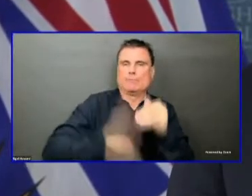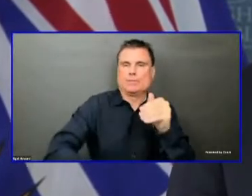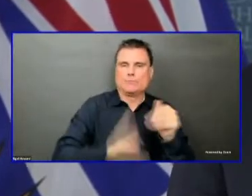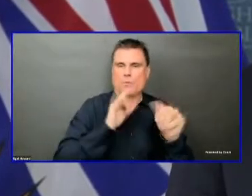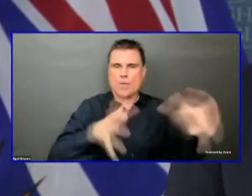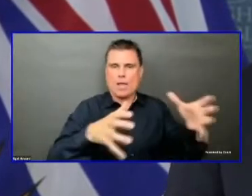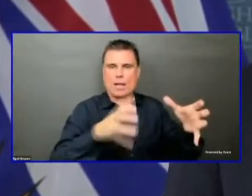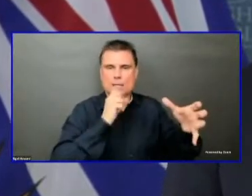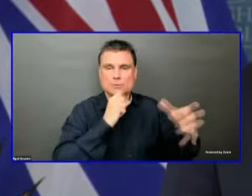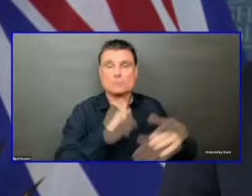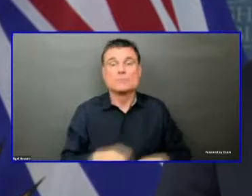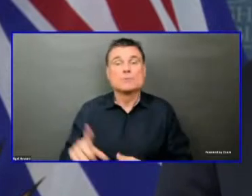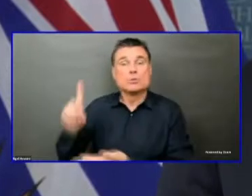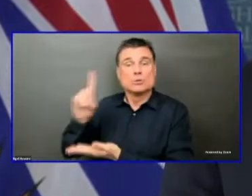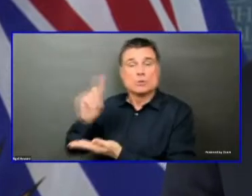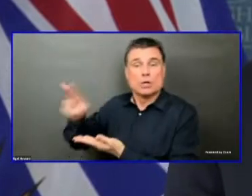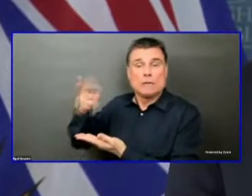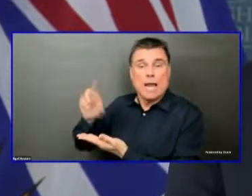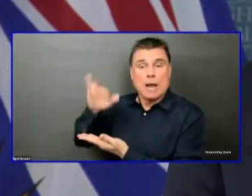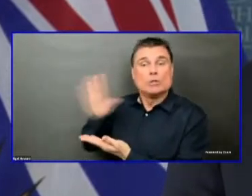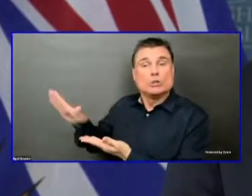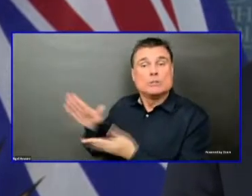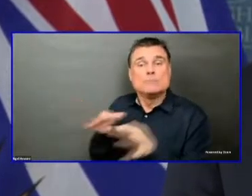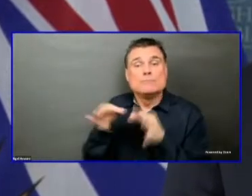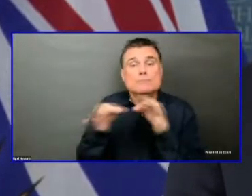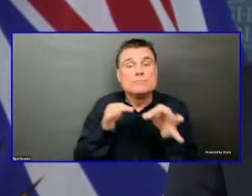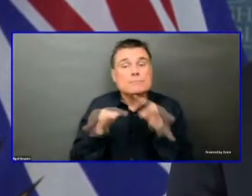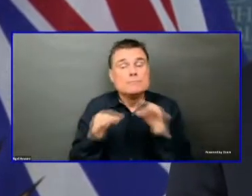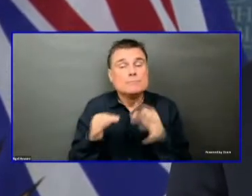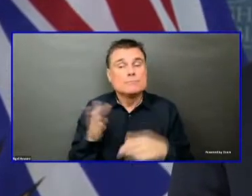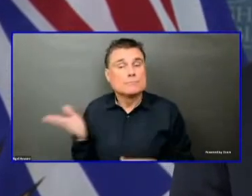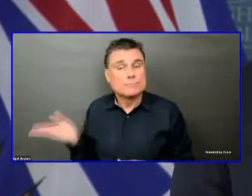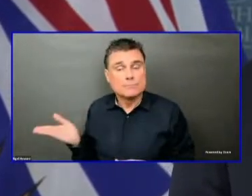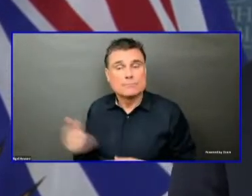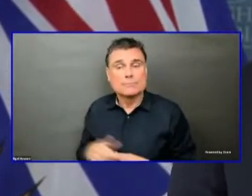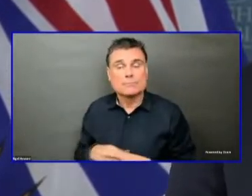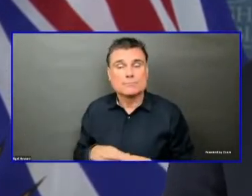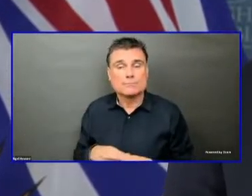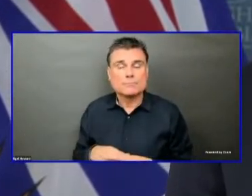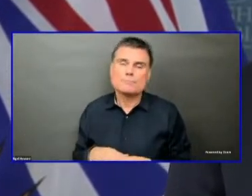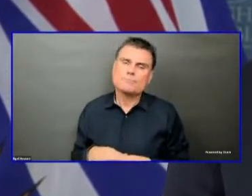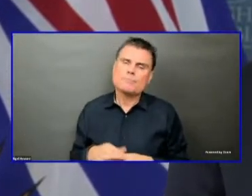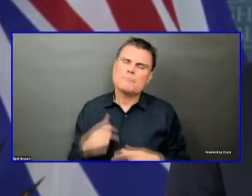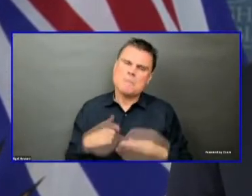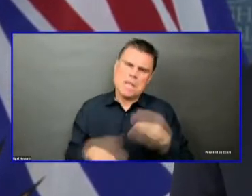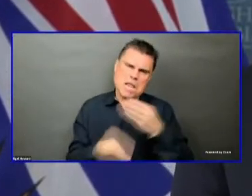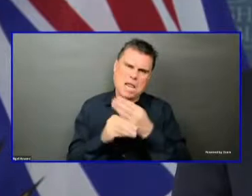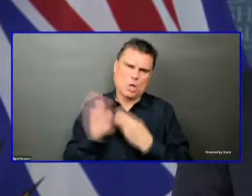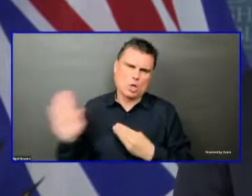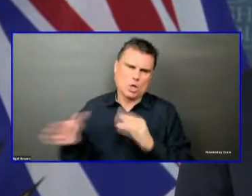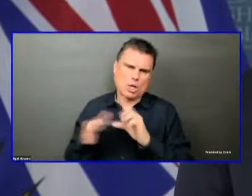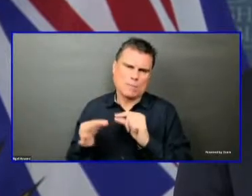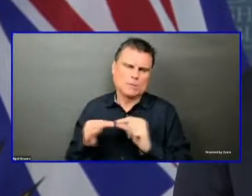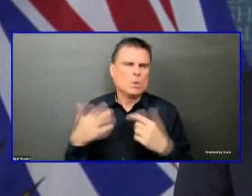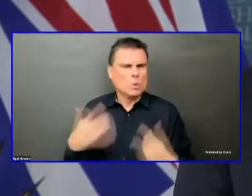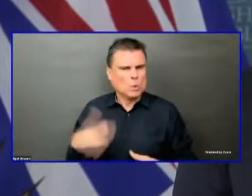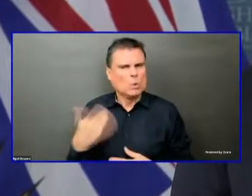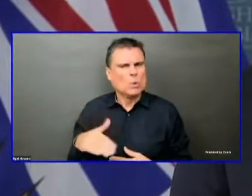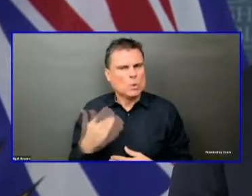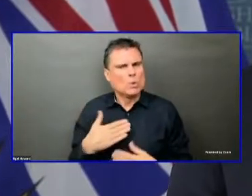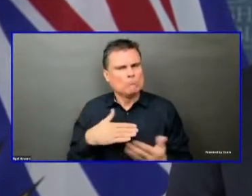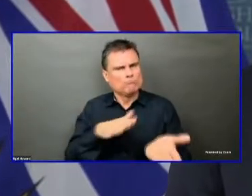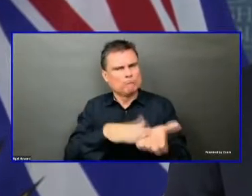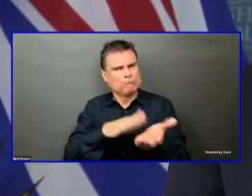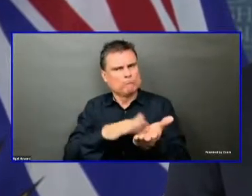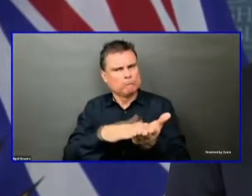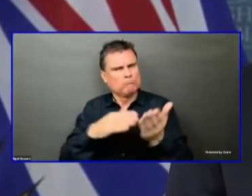the very significant achievement, I think, vaccination in long-term care of residents and